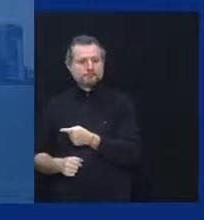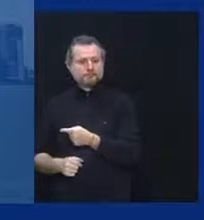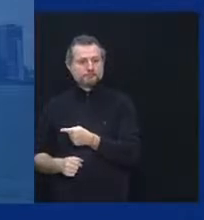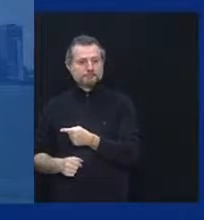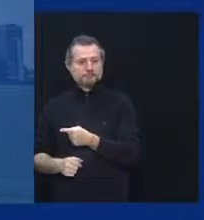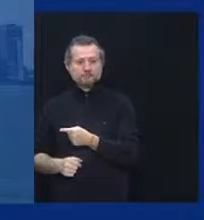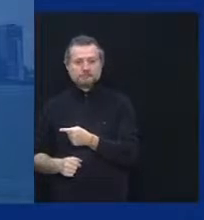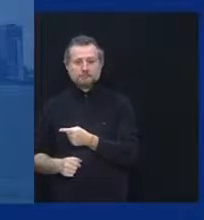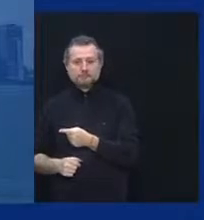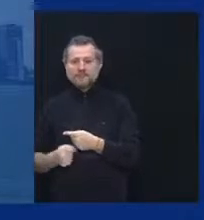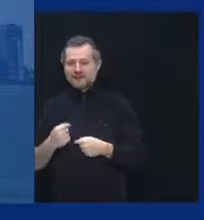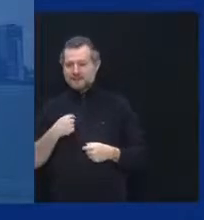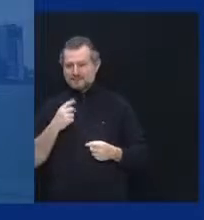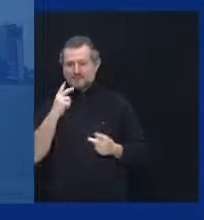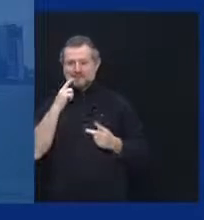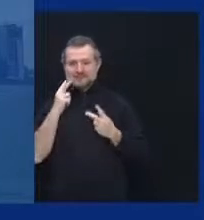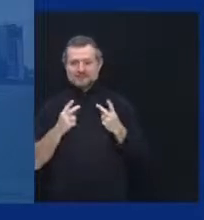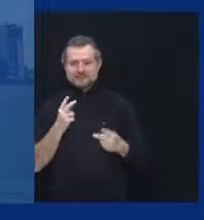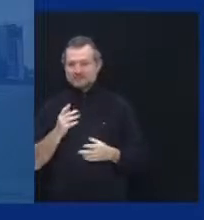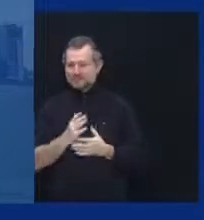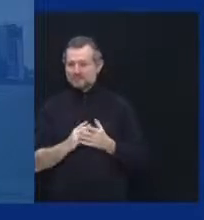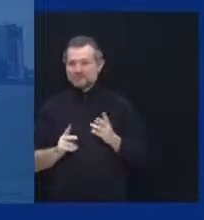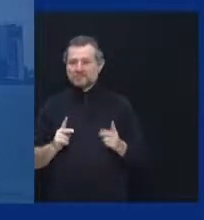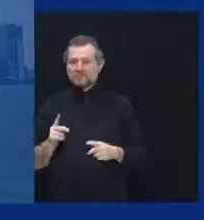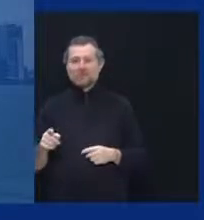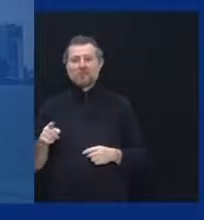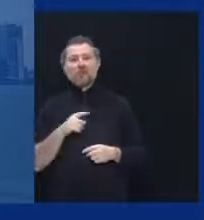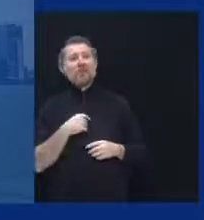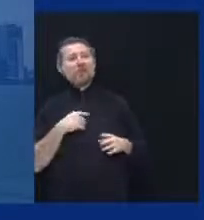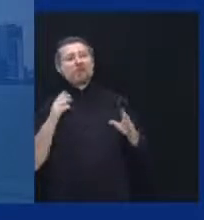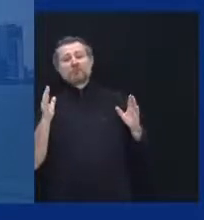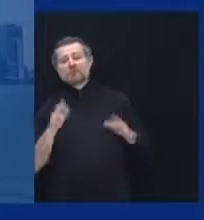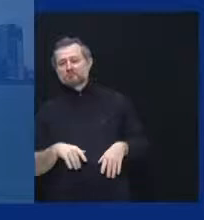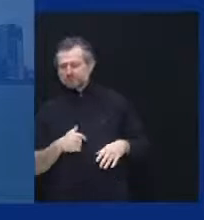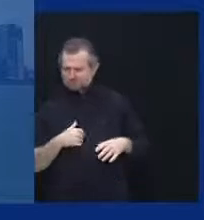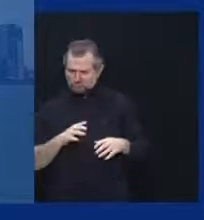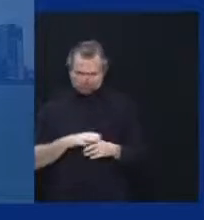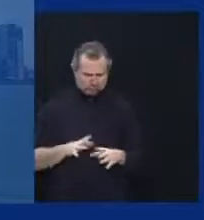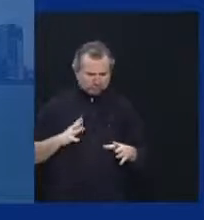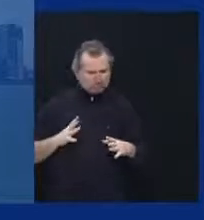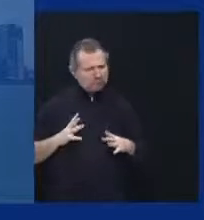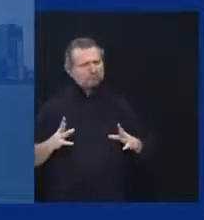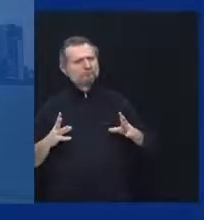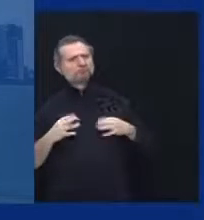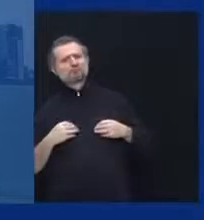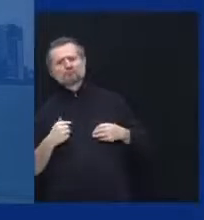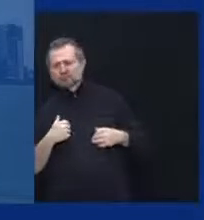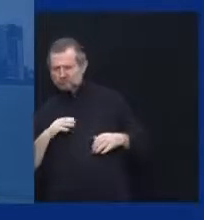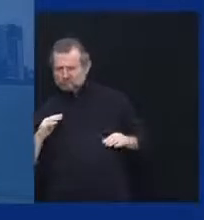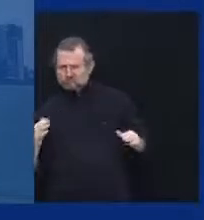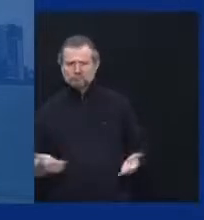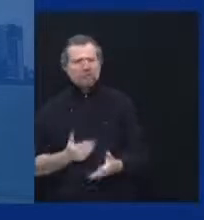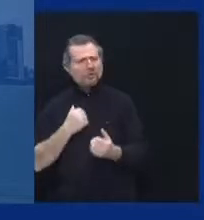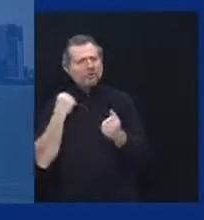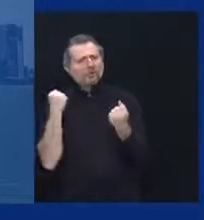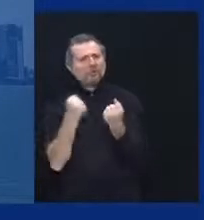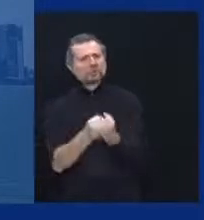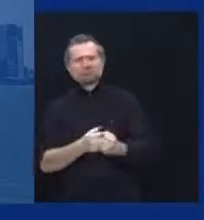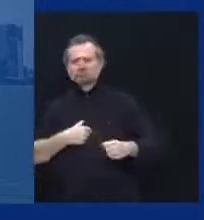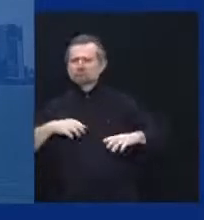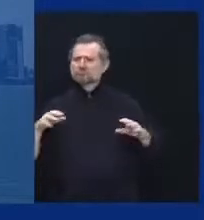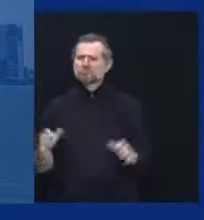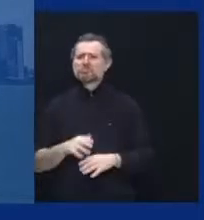I've seen people rise up and really respond to their better angels.